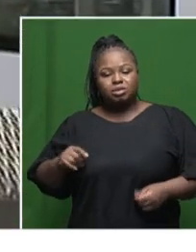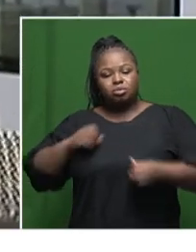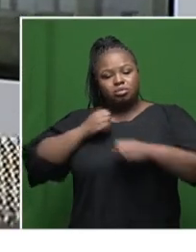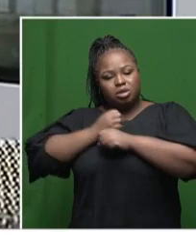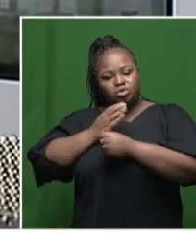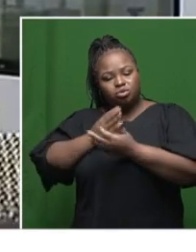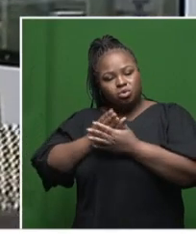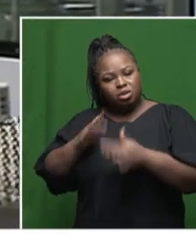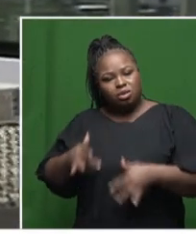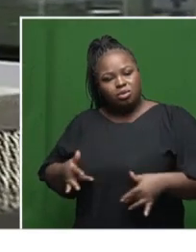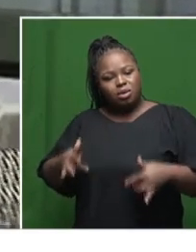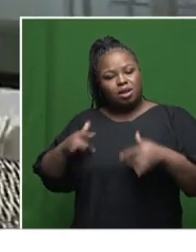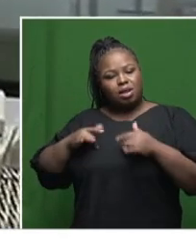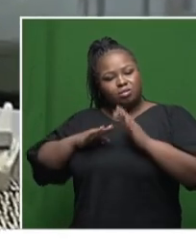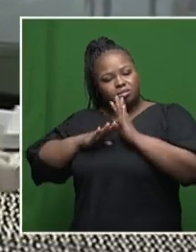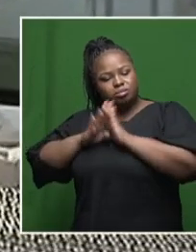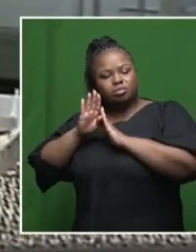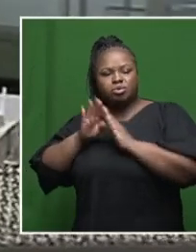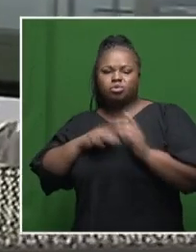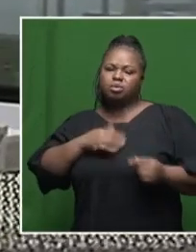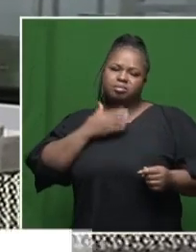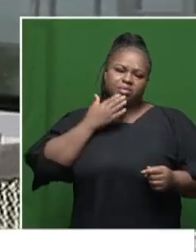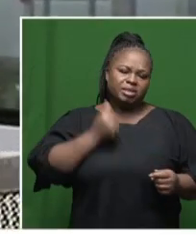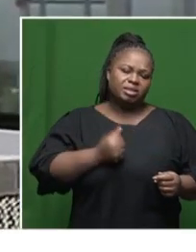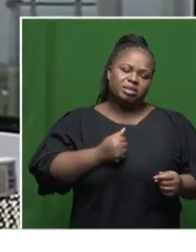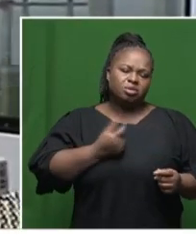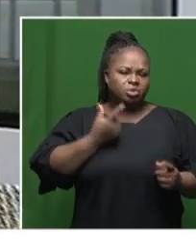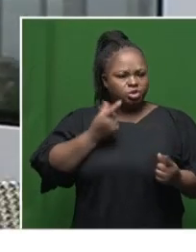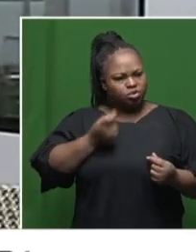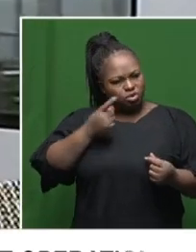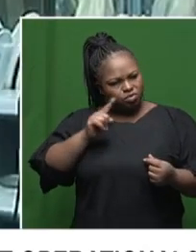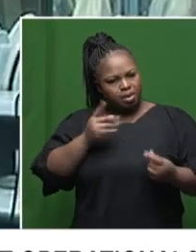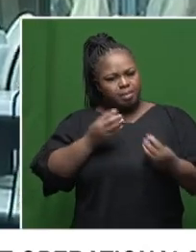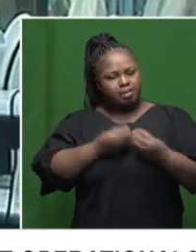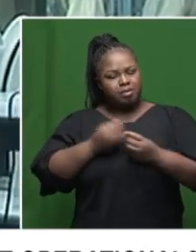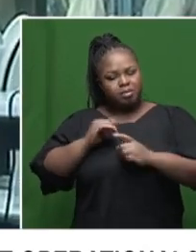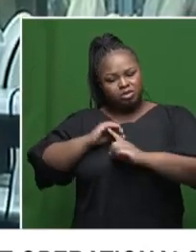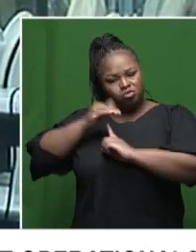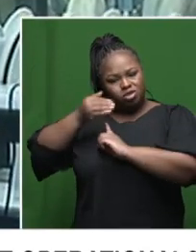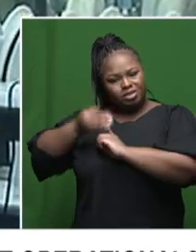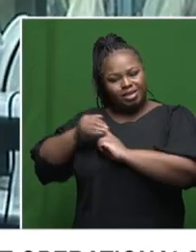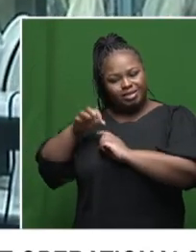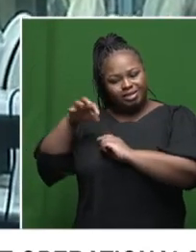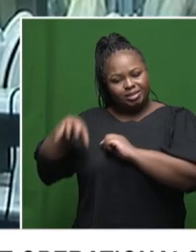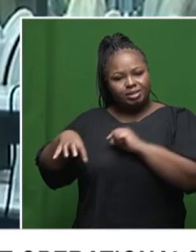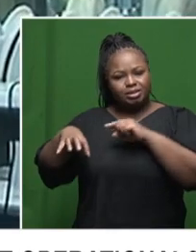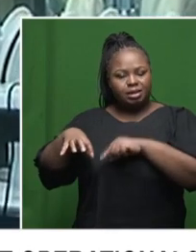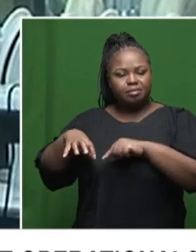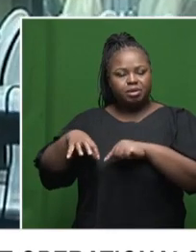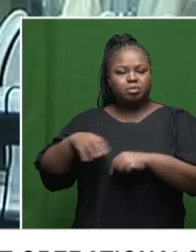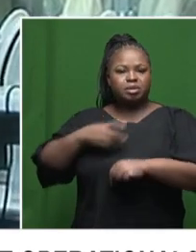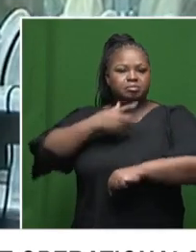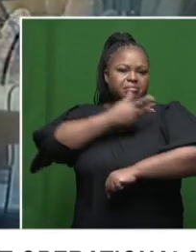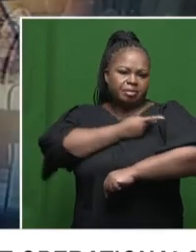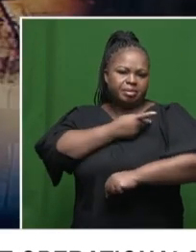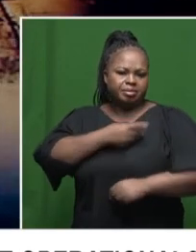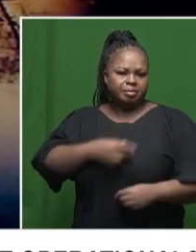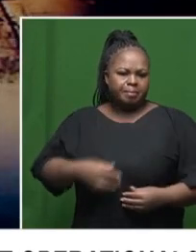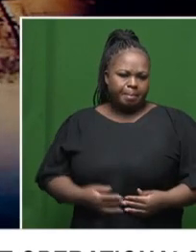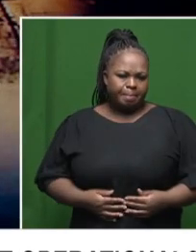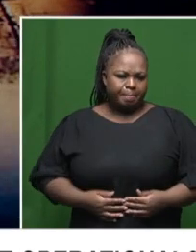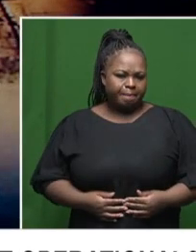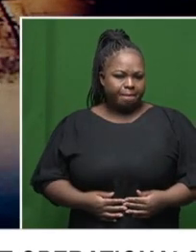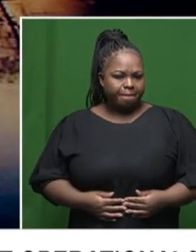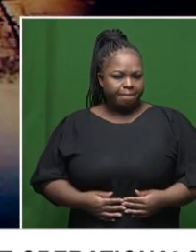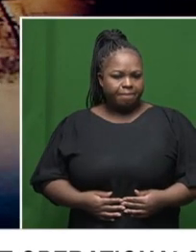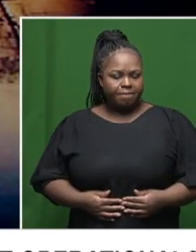and the livelihoods. So let's do the right thing to protect this vaccine by taking this vaccine through our arms. Do we have any vaccines